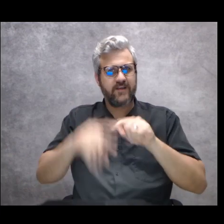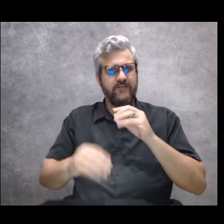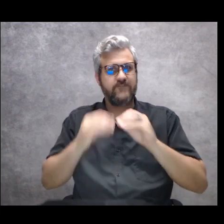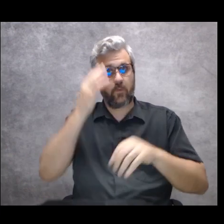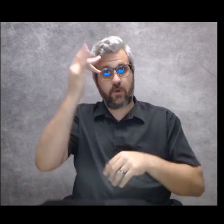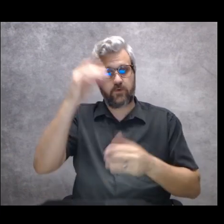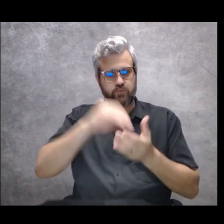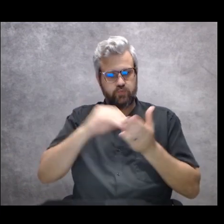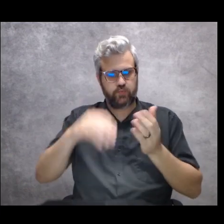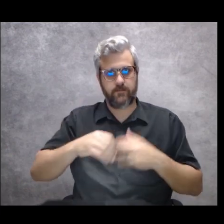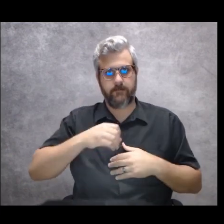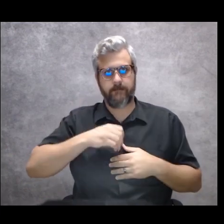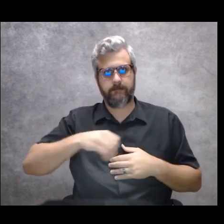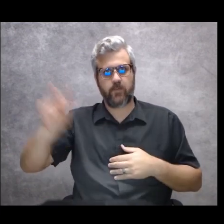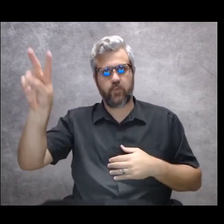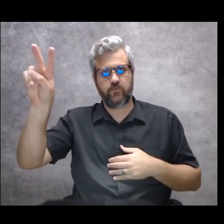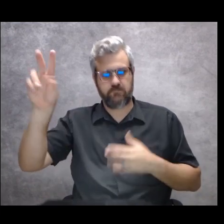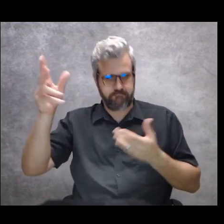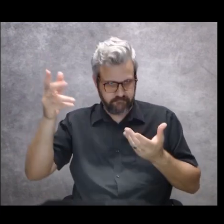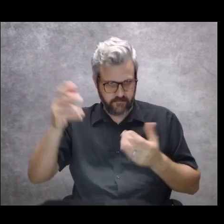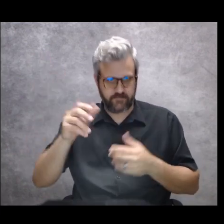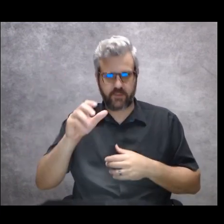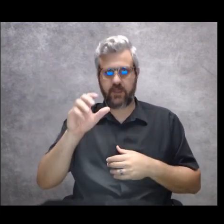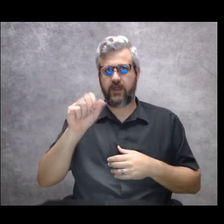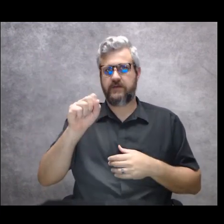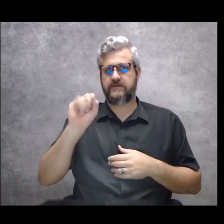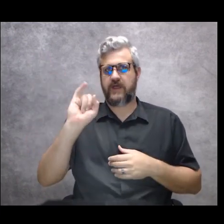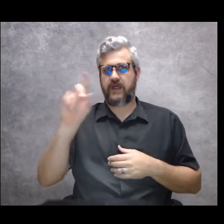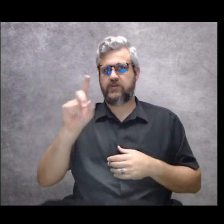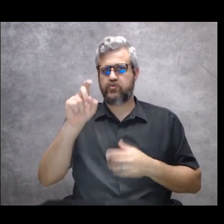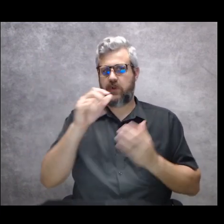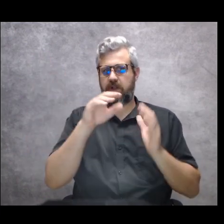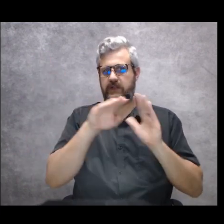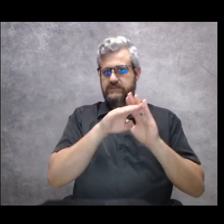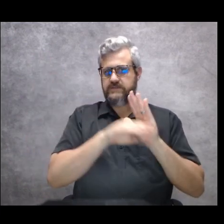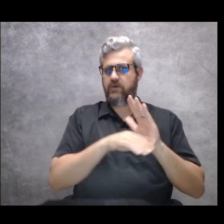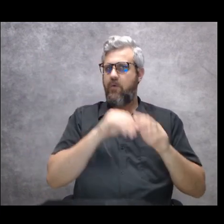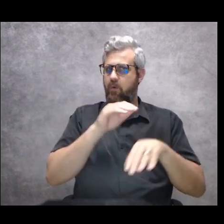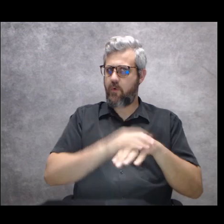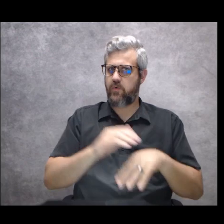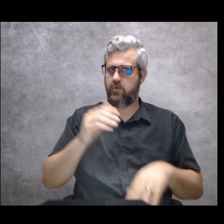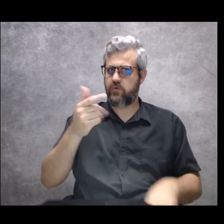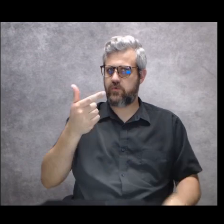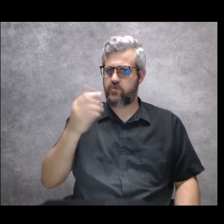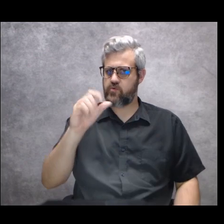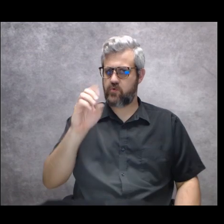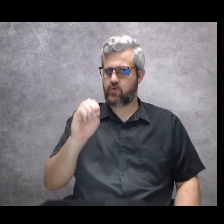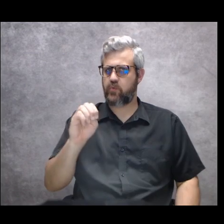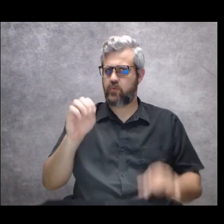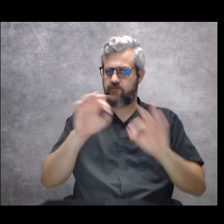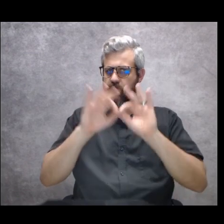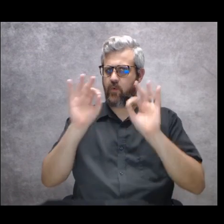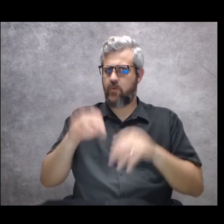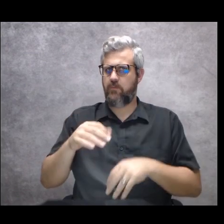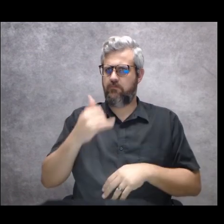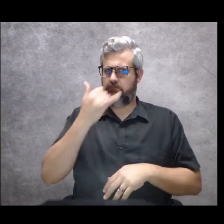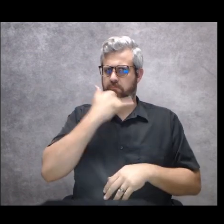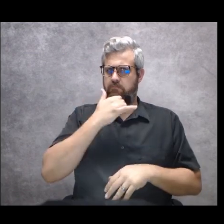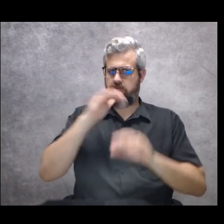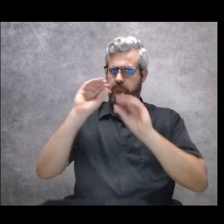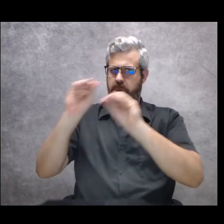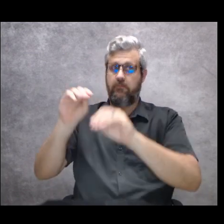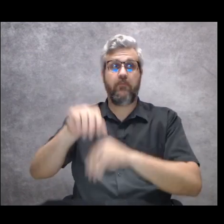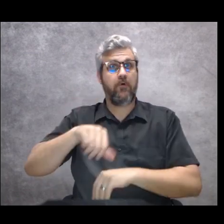These are the only SSIDs that should be listed on the Google form as discrepancies. For other issues or